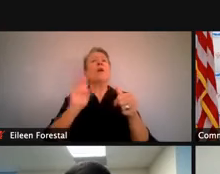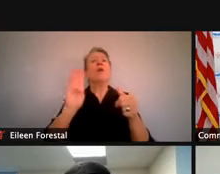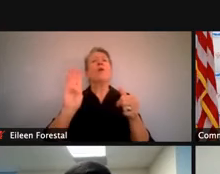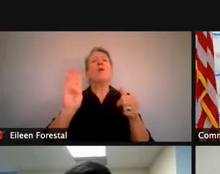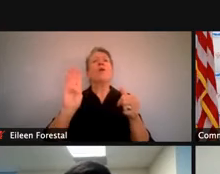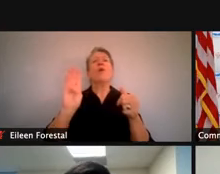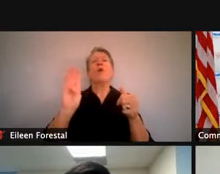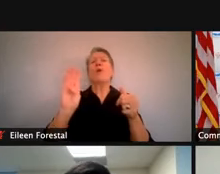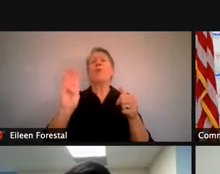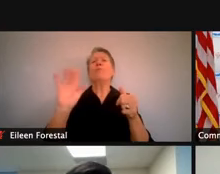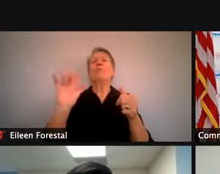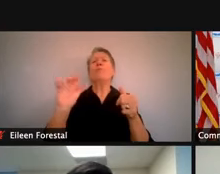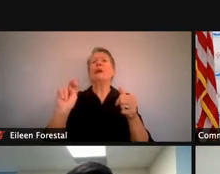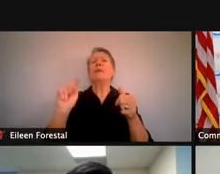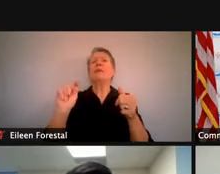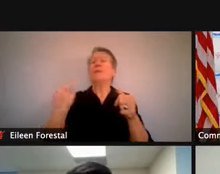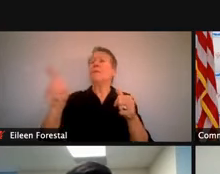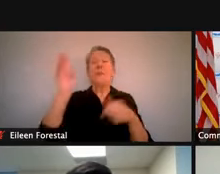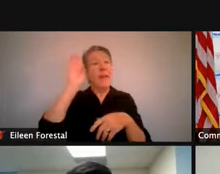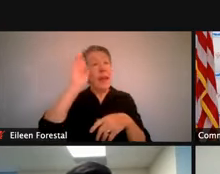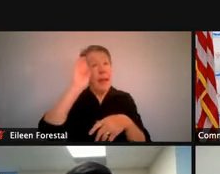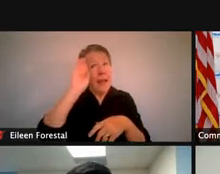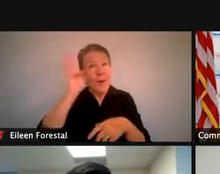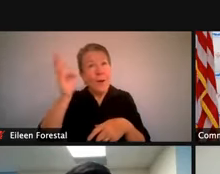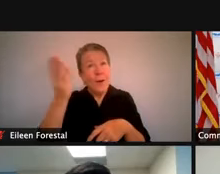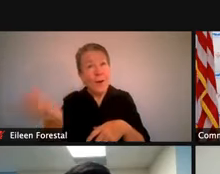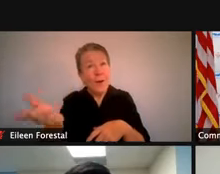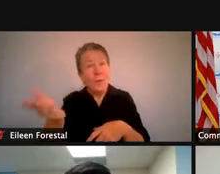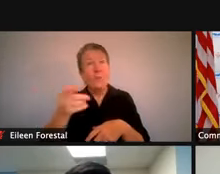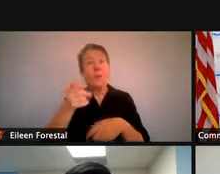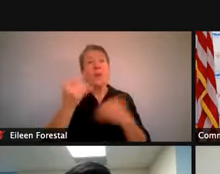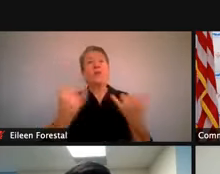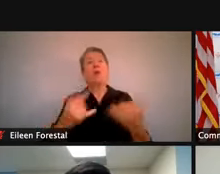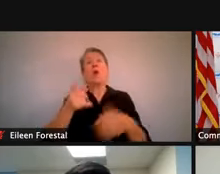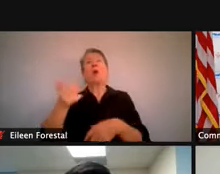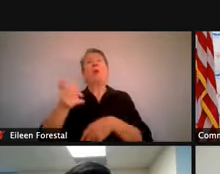Hey, Brent. Hello, everyone. So with you sounding the alarm on a second wave, are you